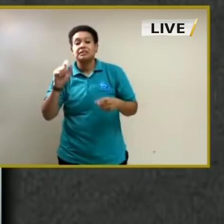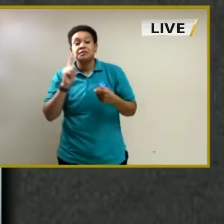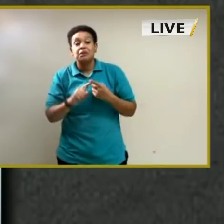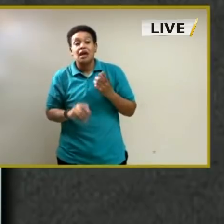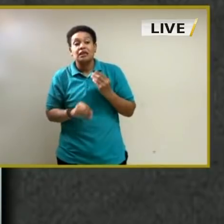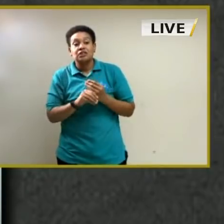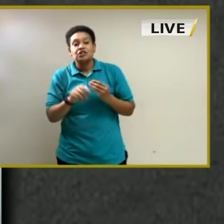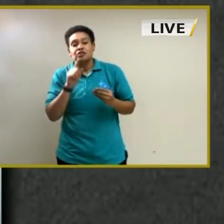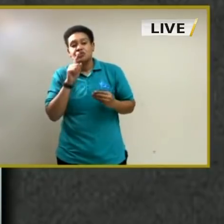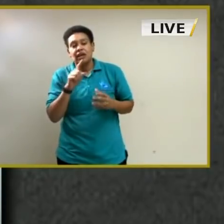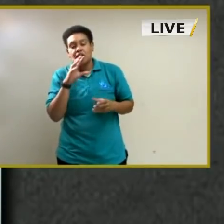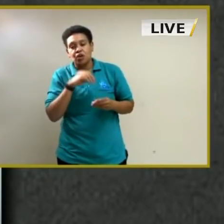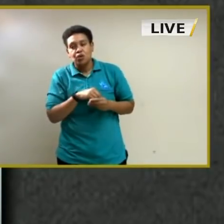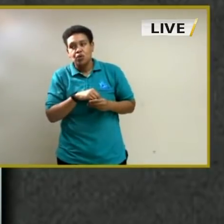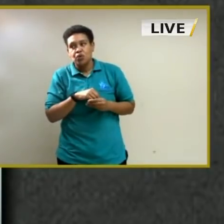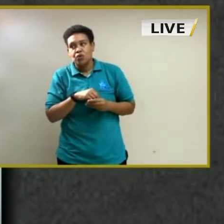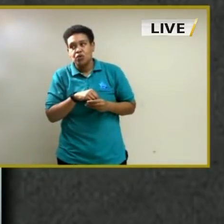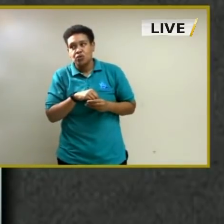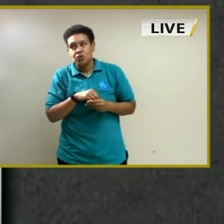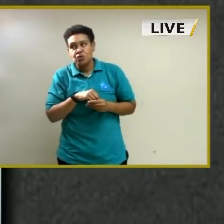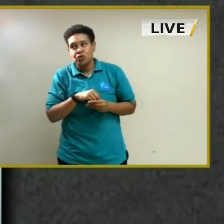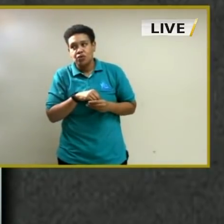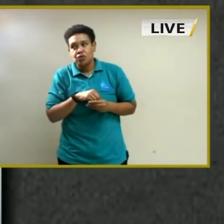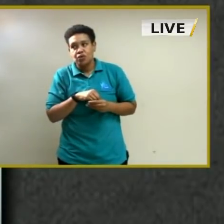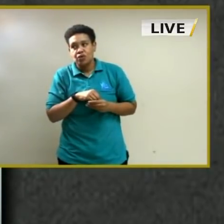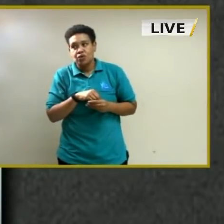course, we include